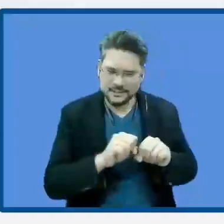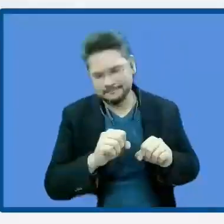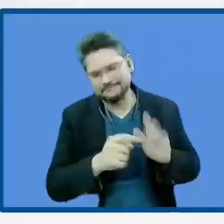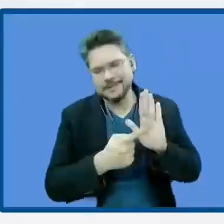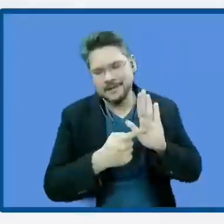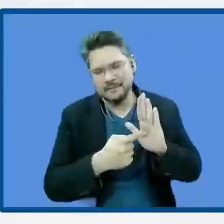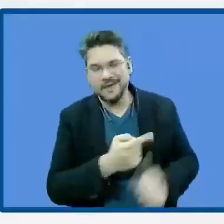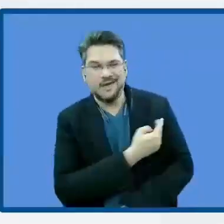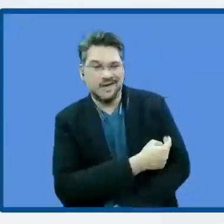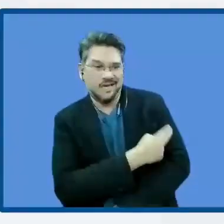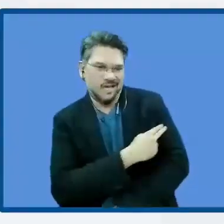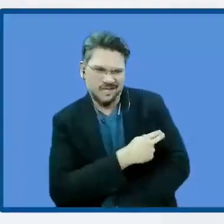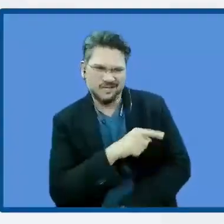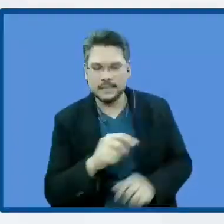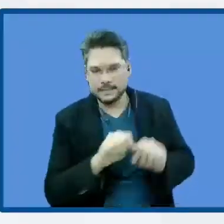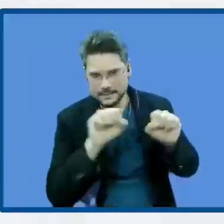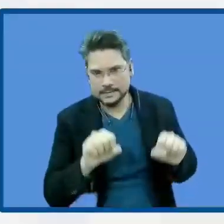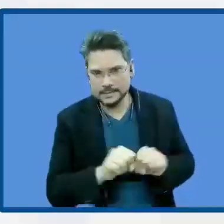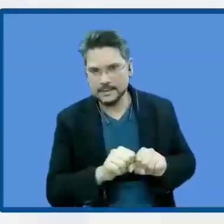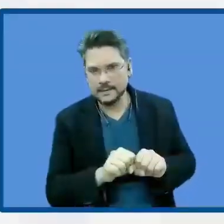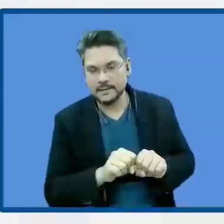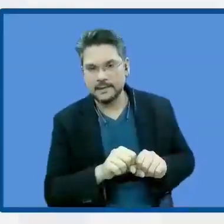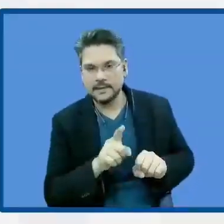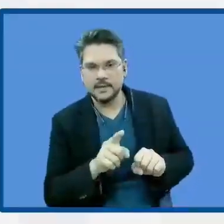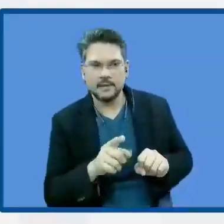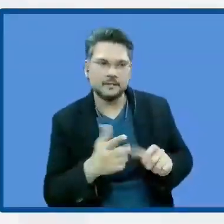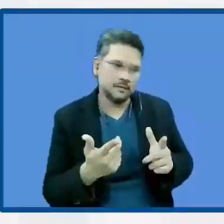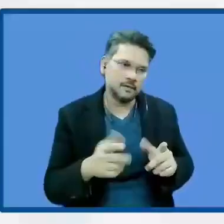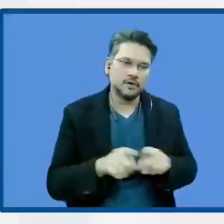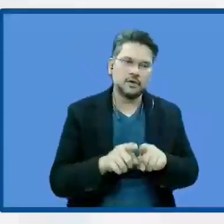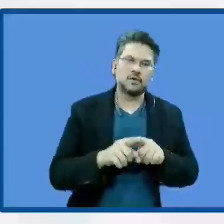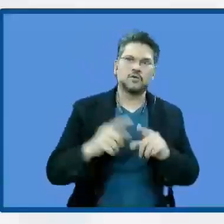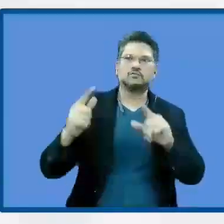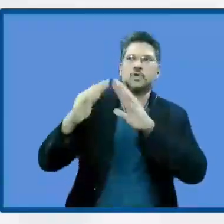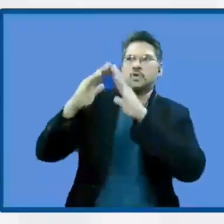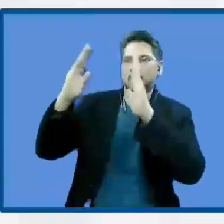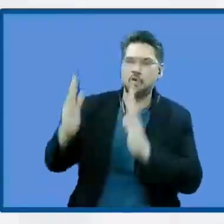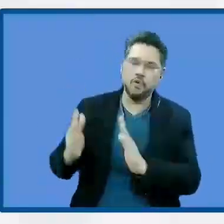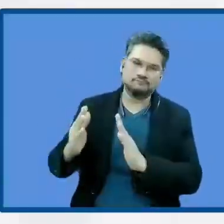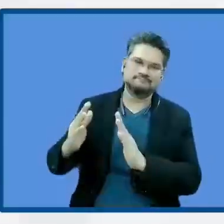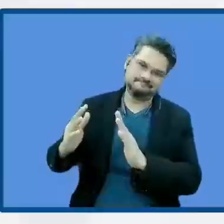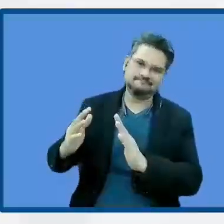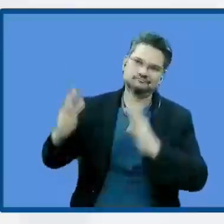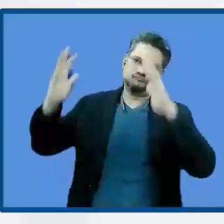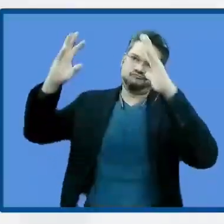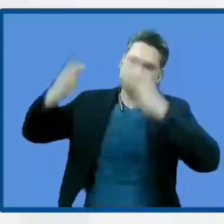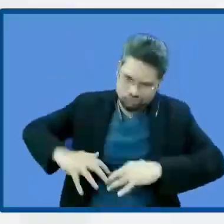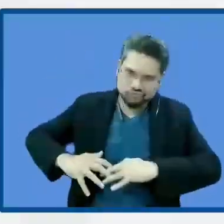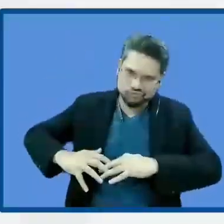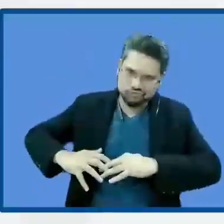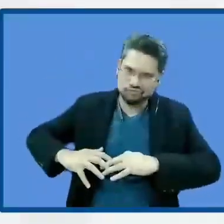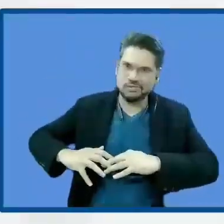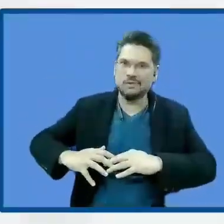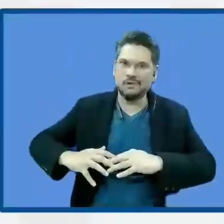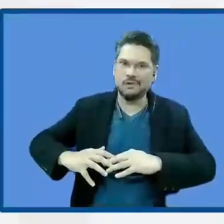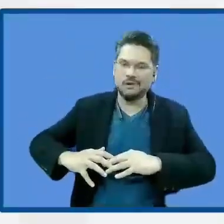so that a house is demolished, for instance, that order